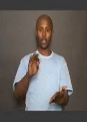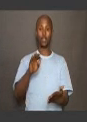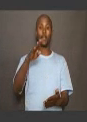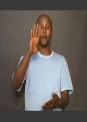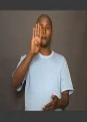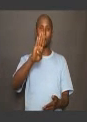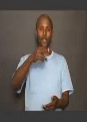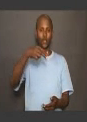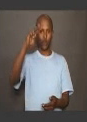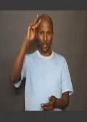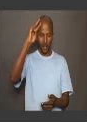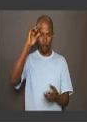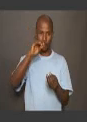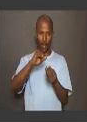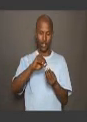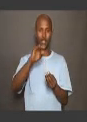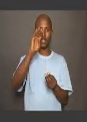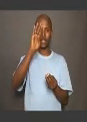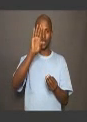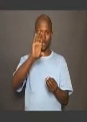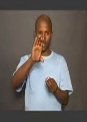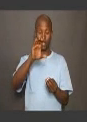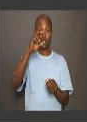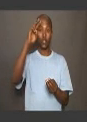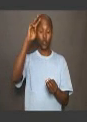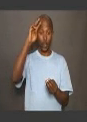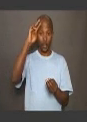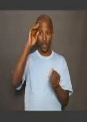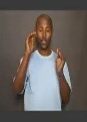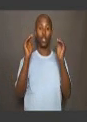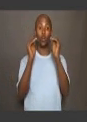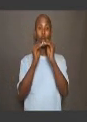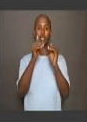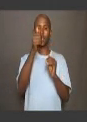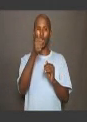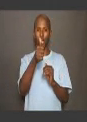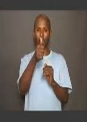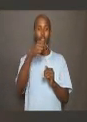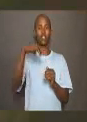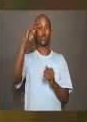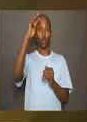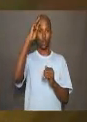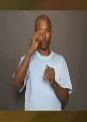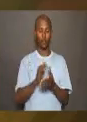B squared plus C squared equals A squared.